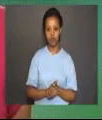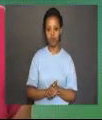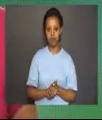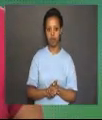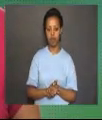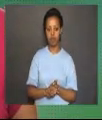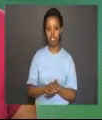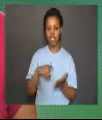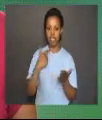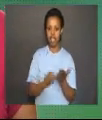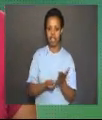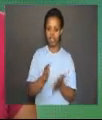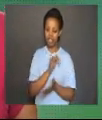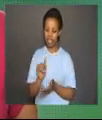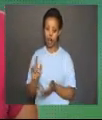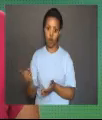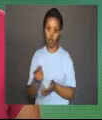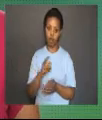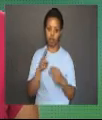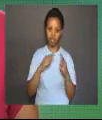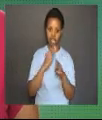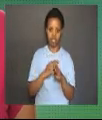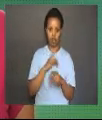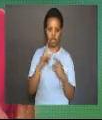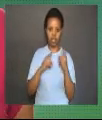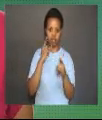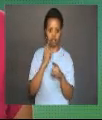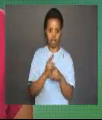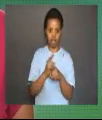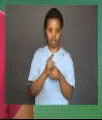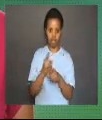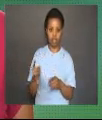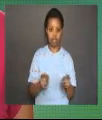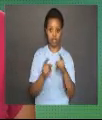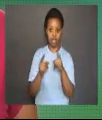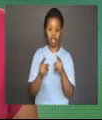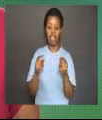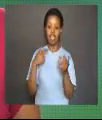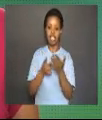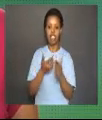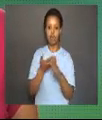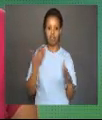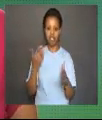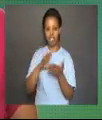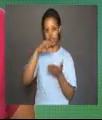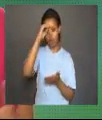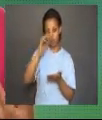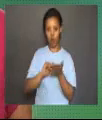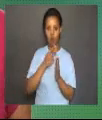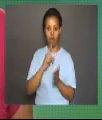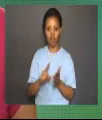By using the same scientific method we just learned,